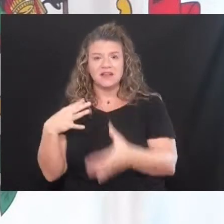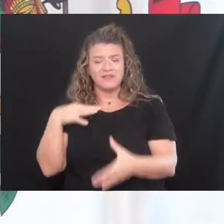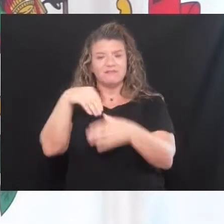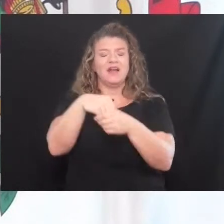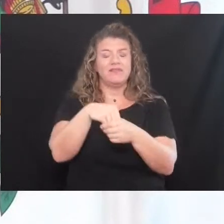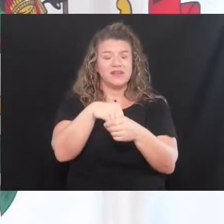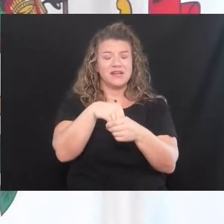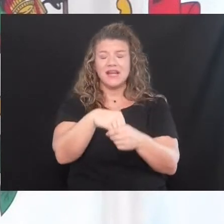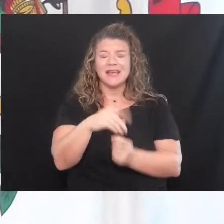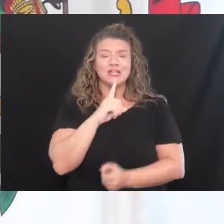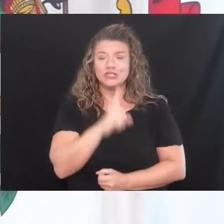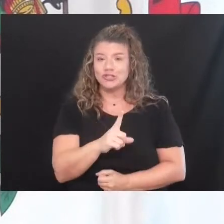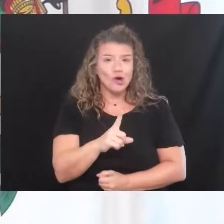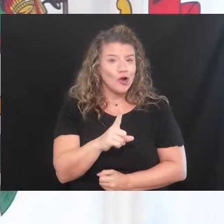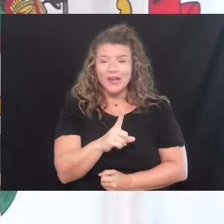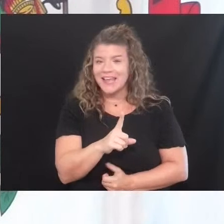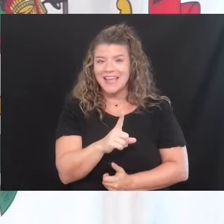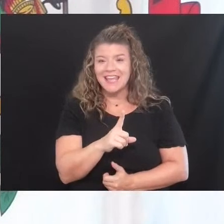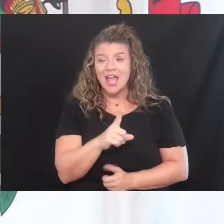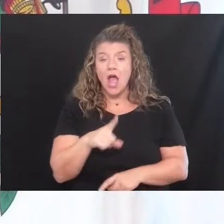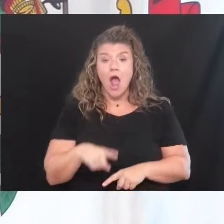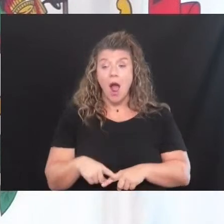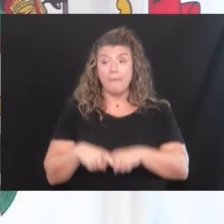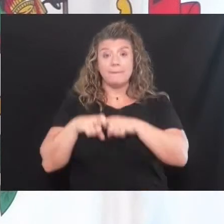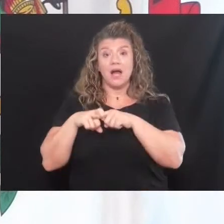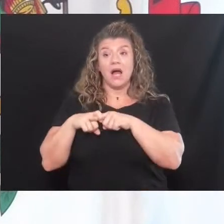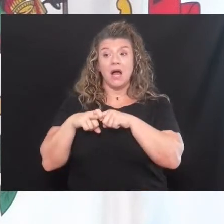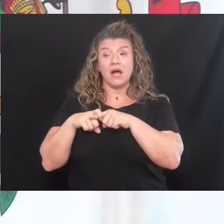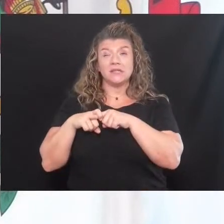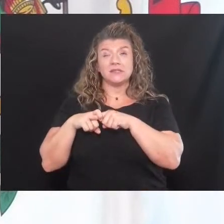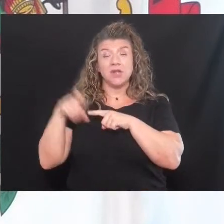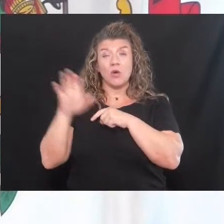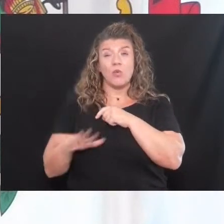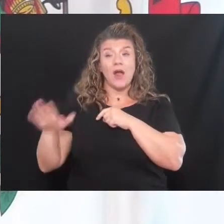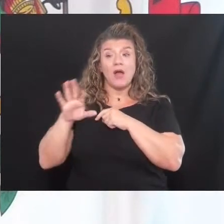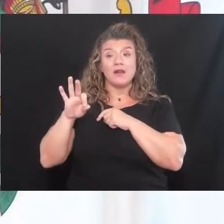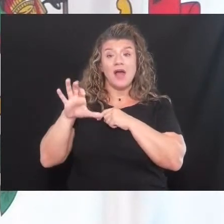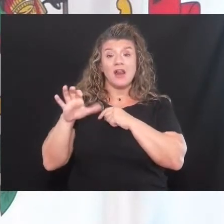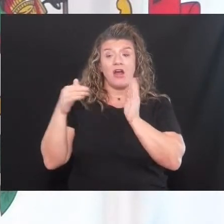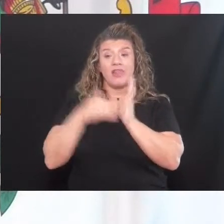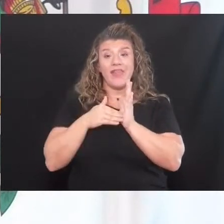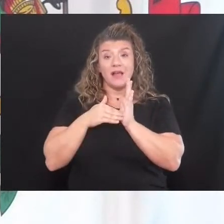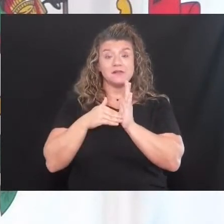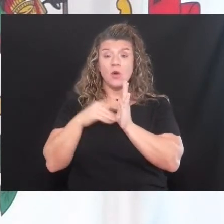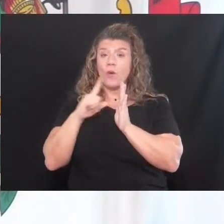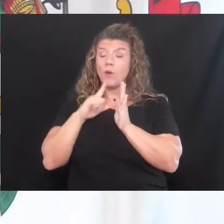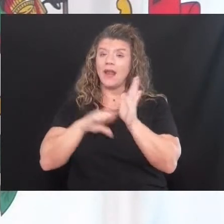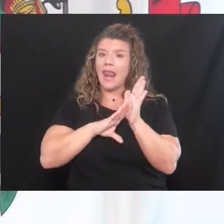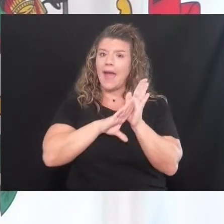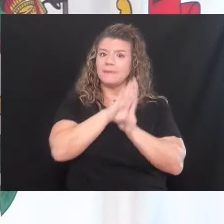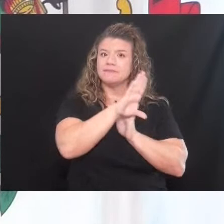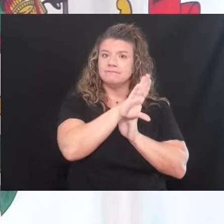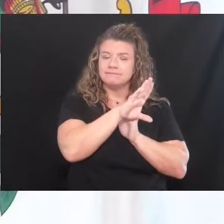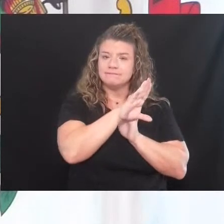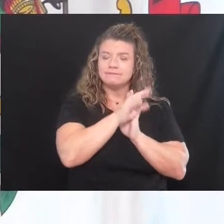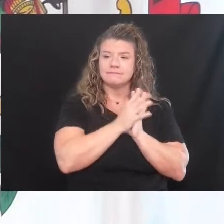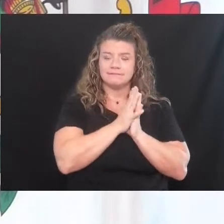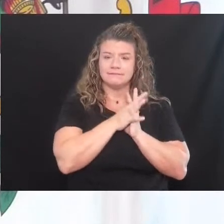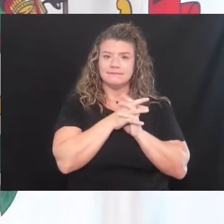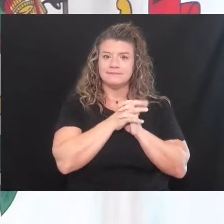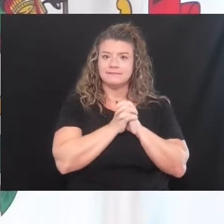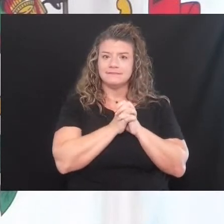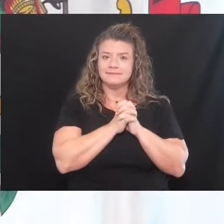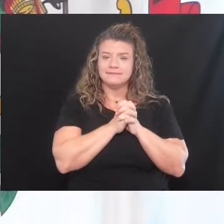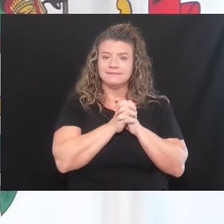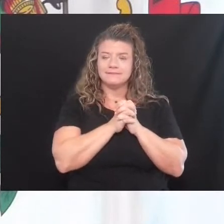and surely to goodness, where we paused almost around 900,000, we really climbed. You know, Mark, I would